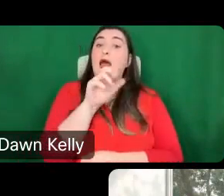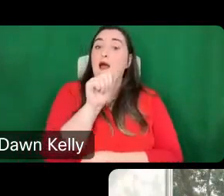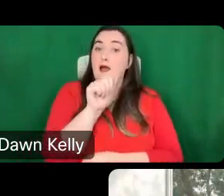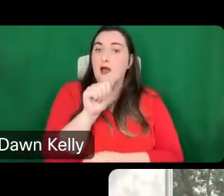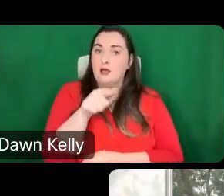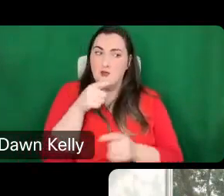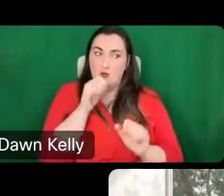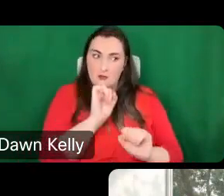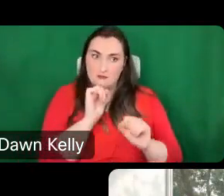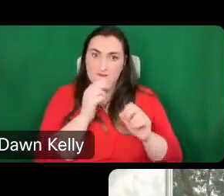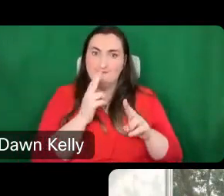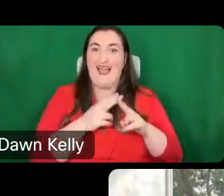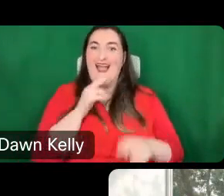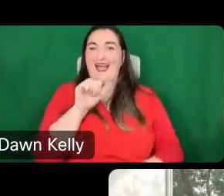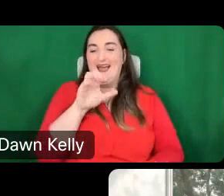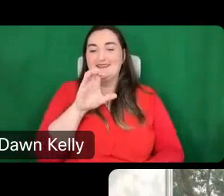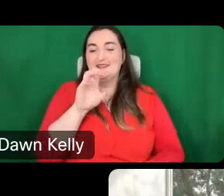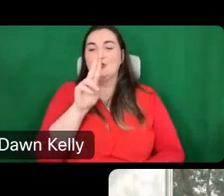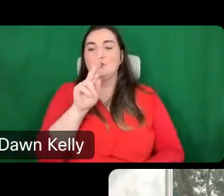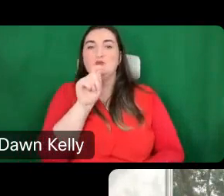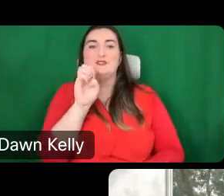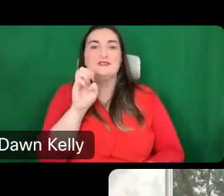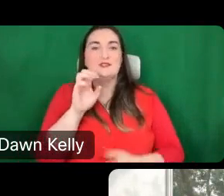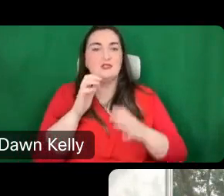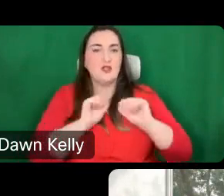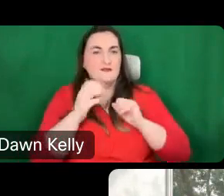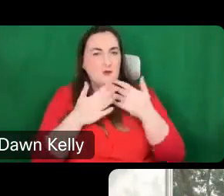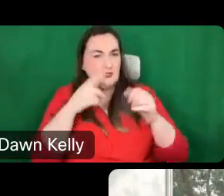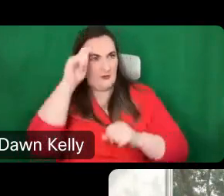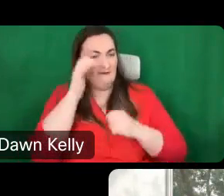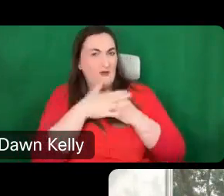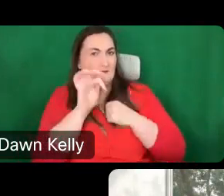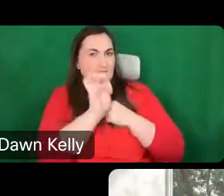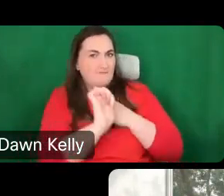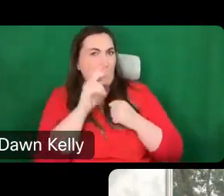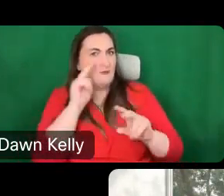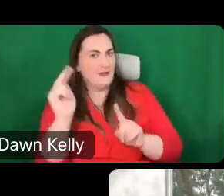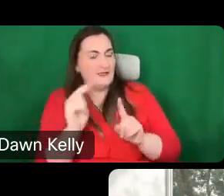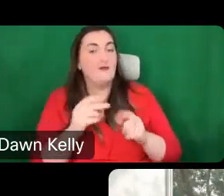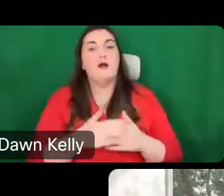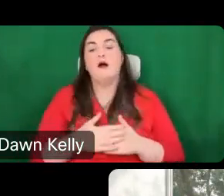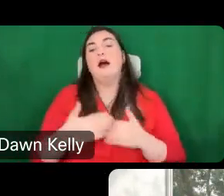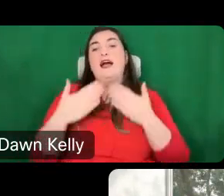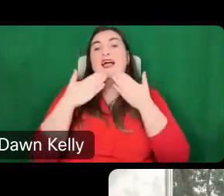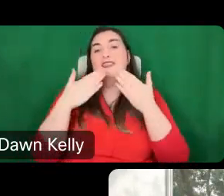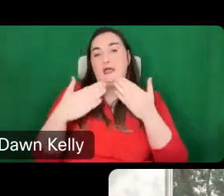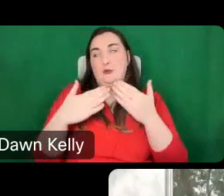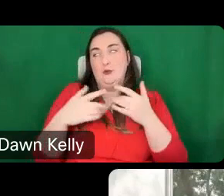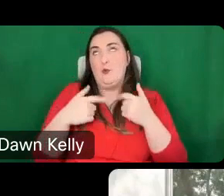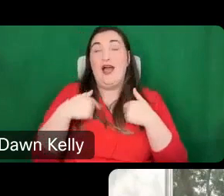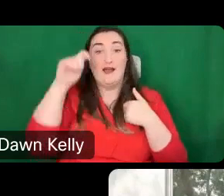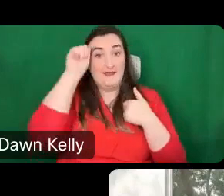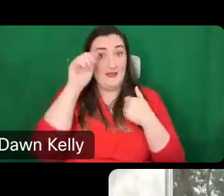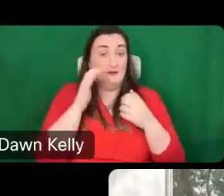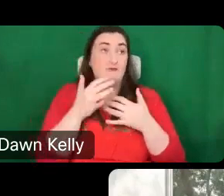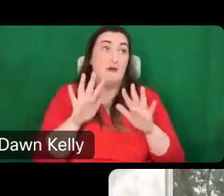acute services, what are you thinking of from your perspective? Yeah, thanks, Juanita. I think probably your point is